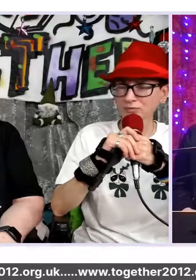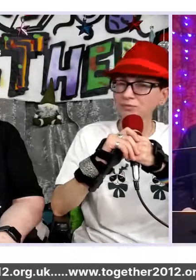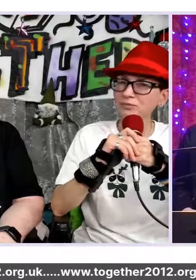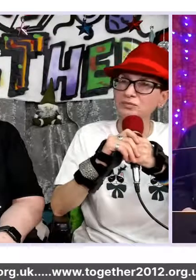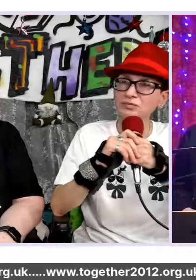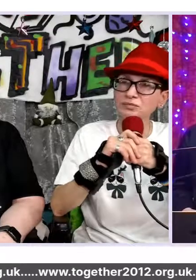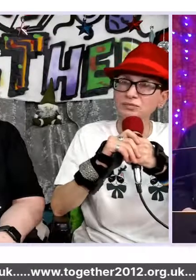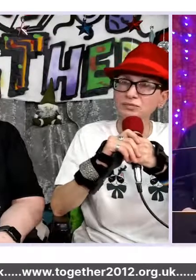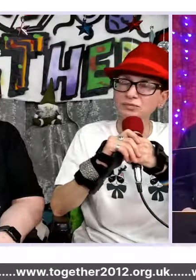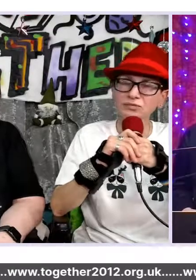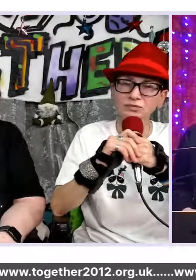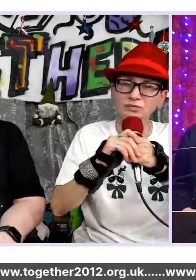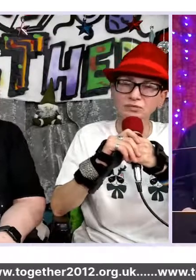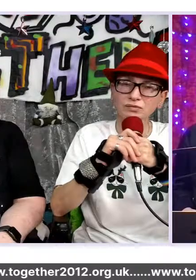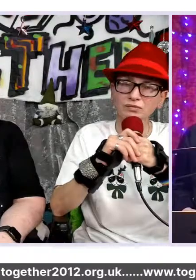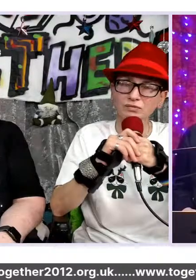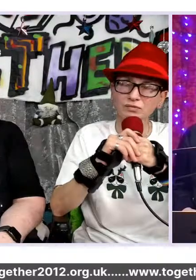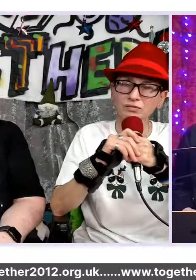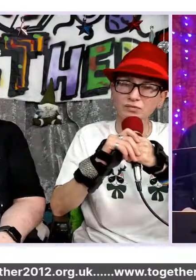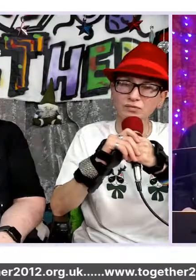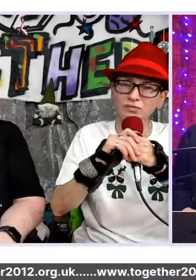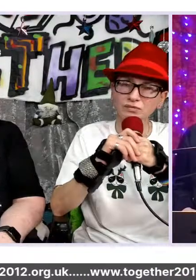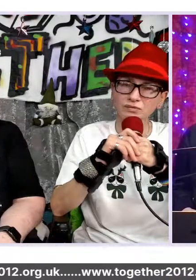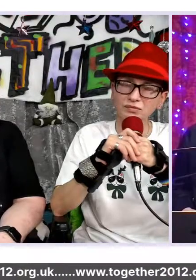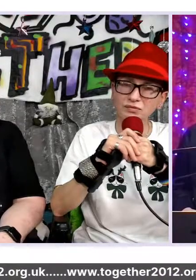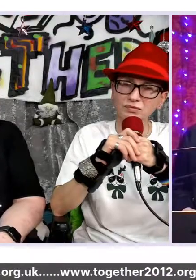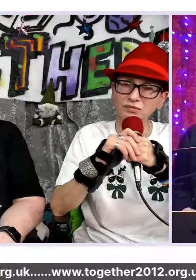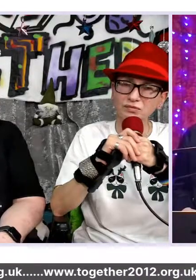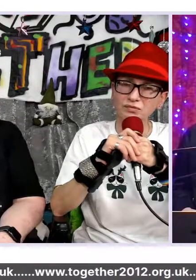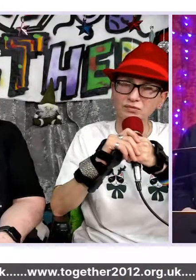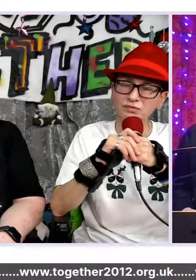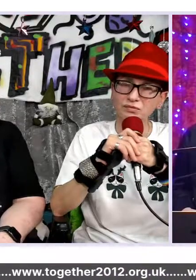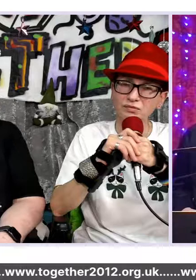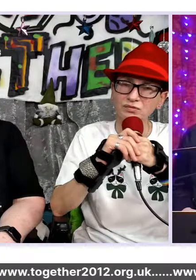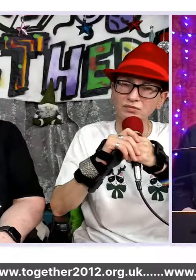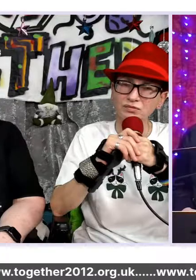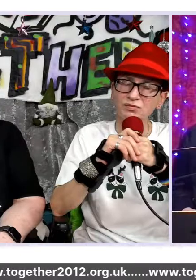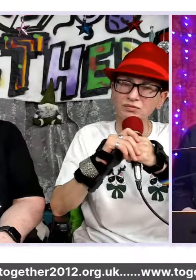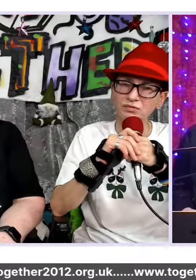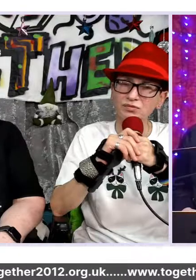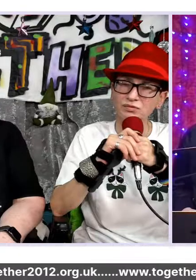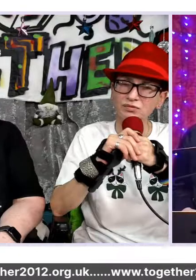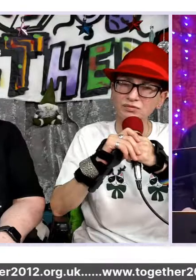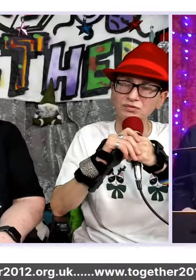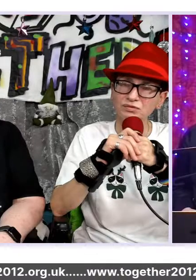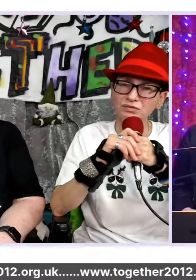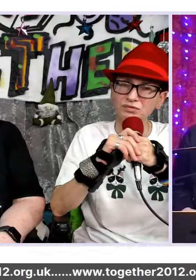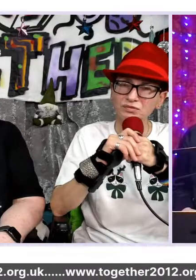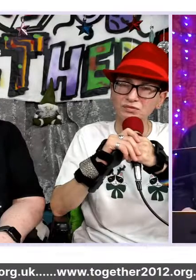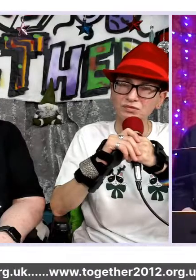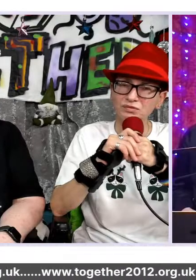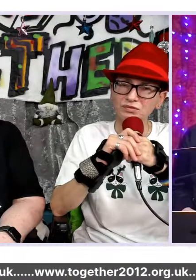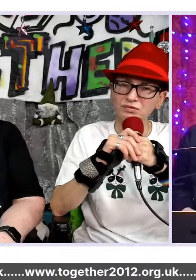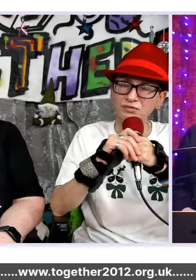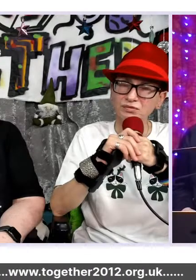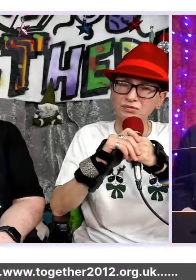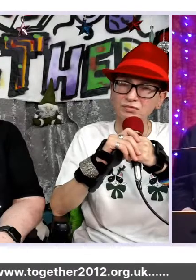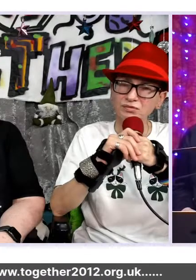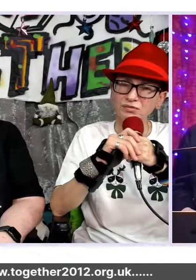I'm just wondering whether there might be a kind of quite a rich history of women in the Foley